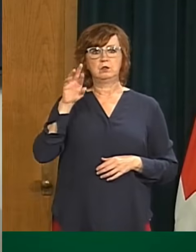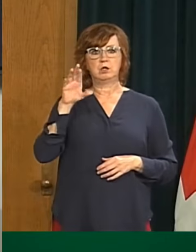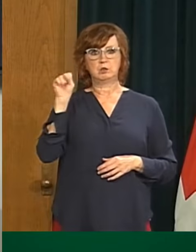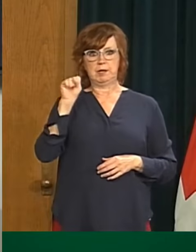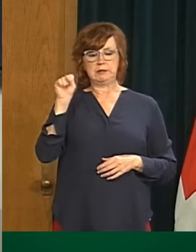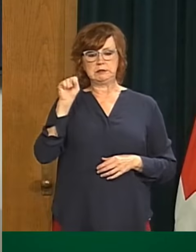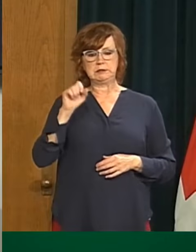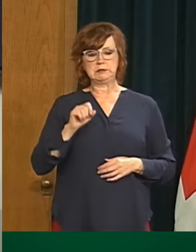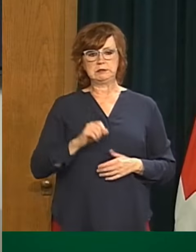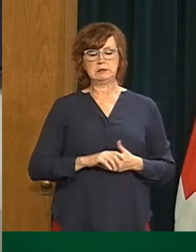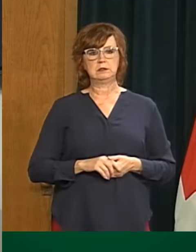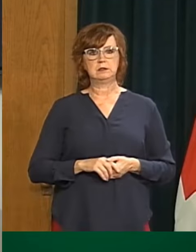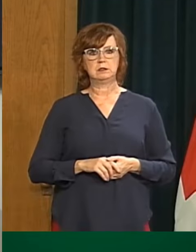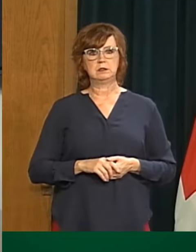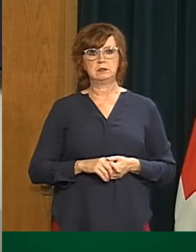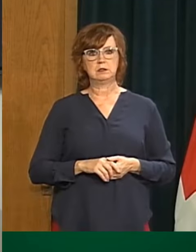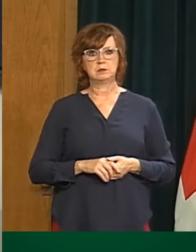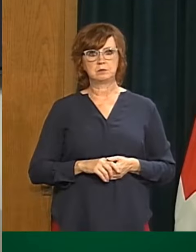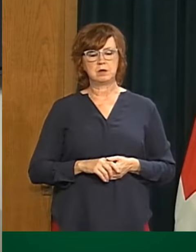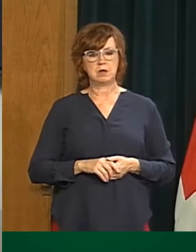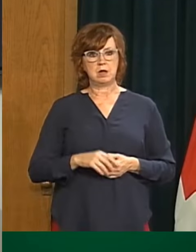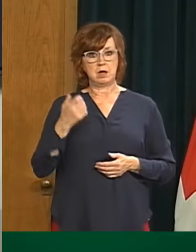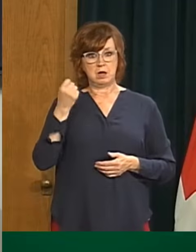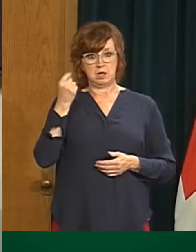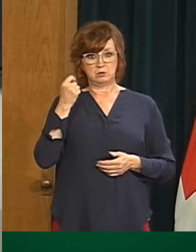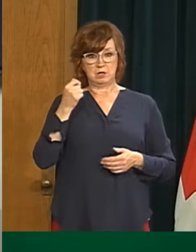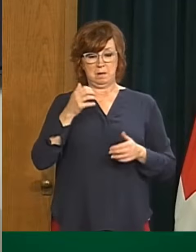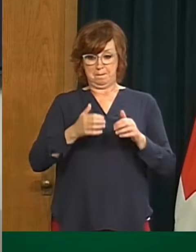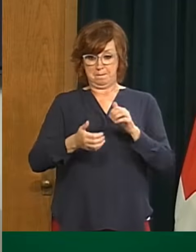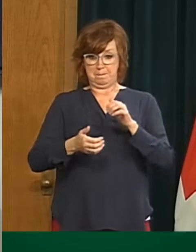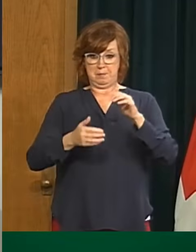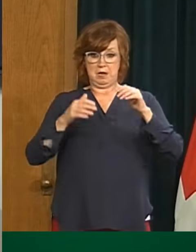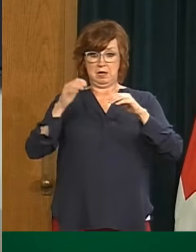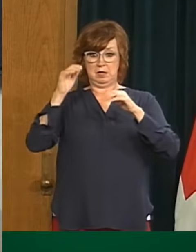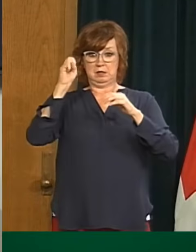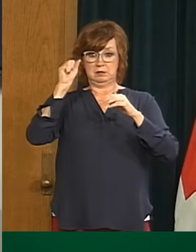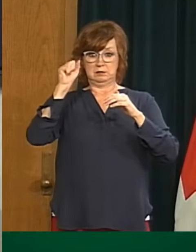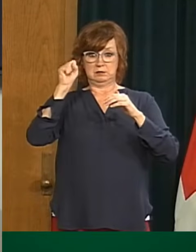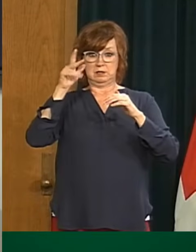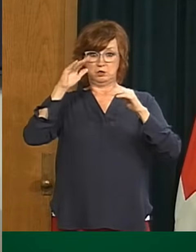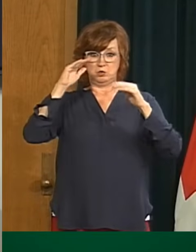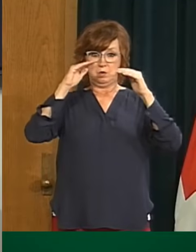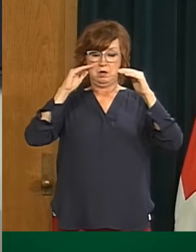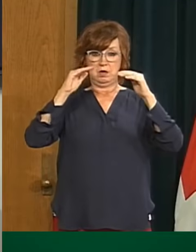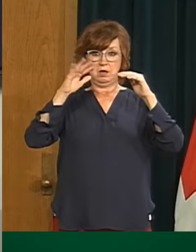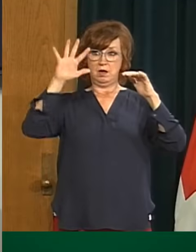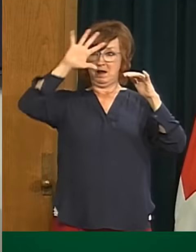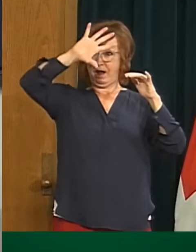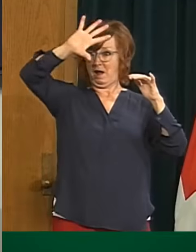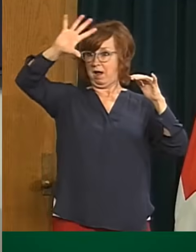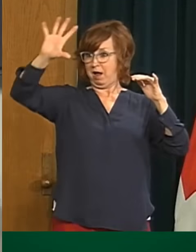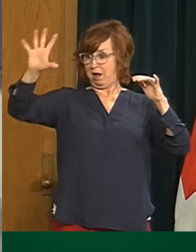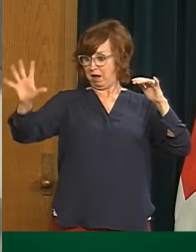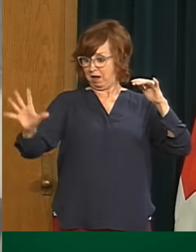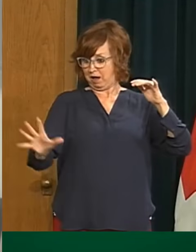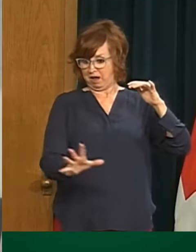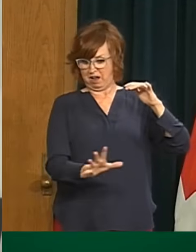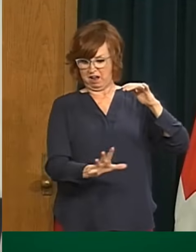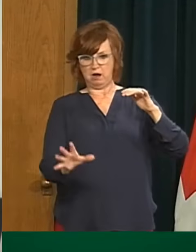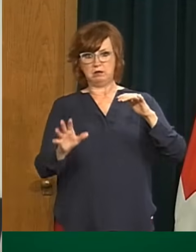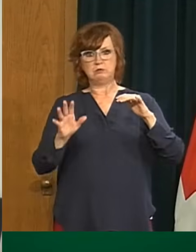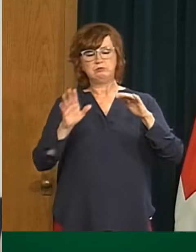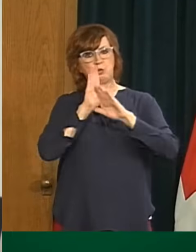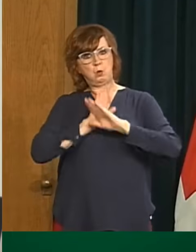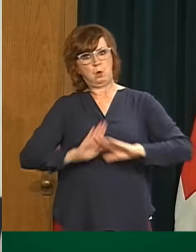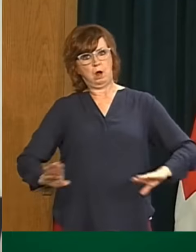vast majority of Saskatchewan that is not seeing clusters or outbreaks, the reopen plan will move ahead, but it